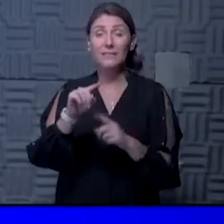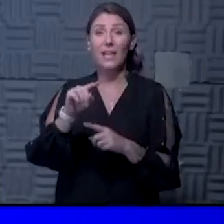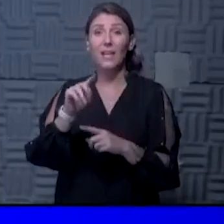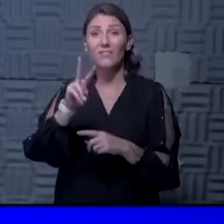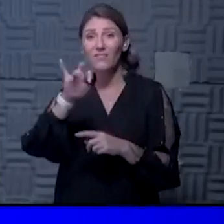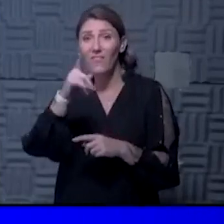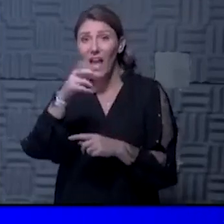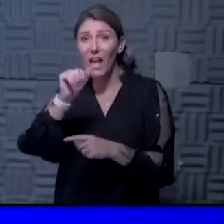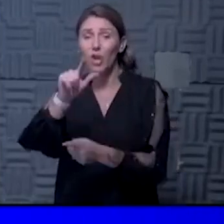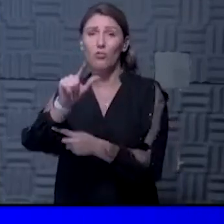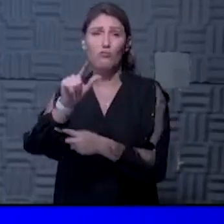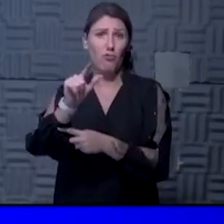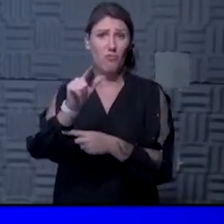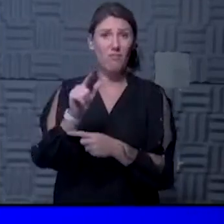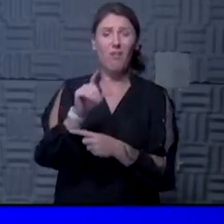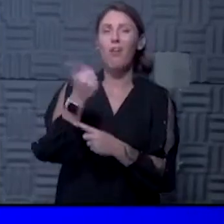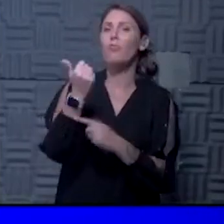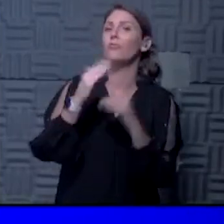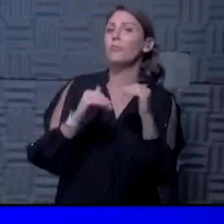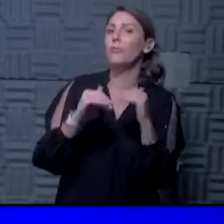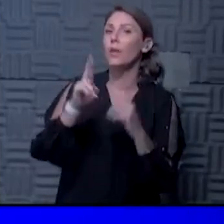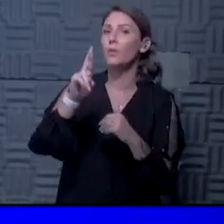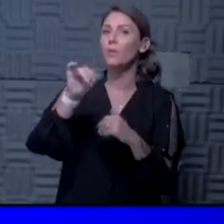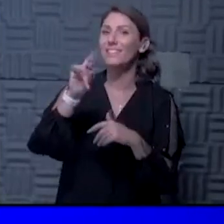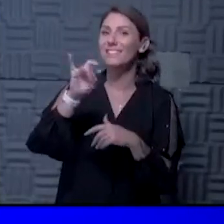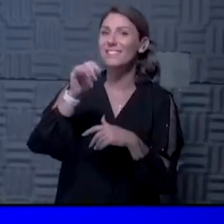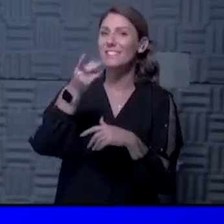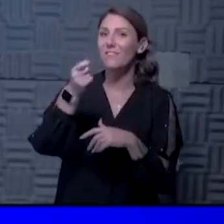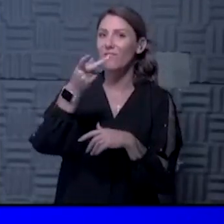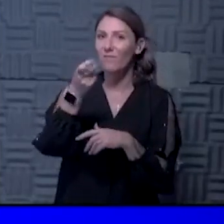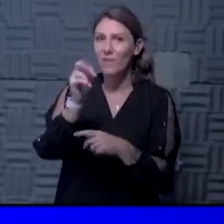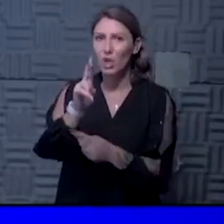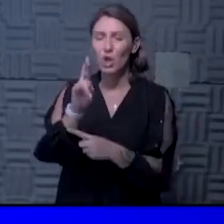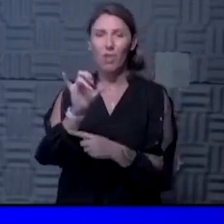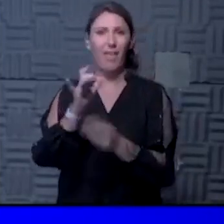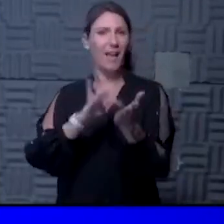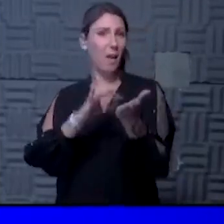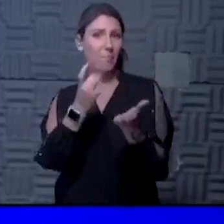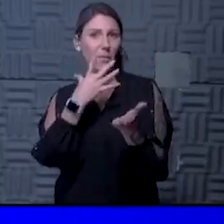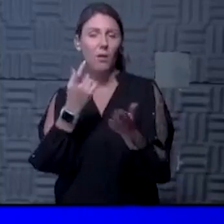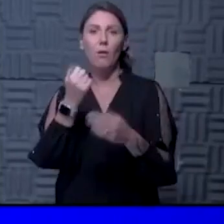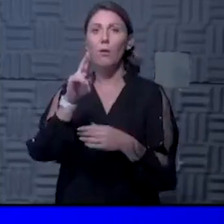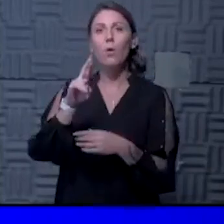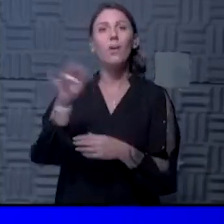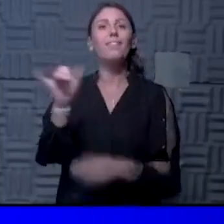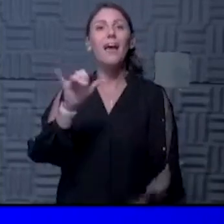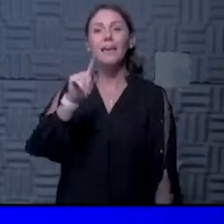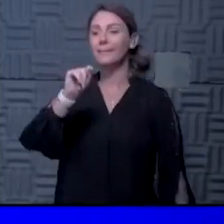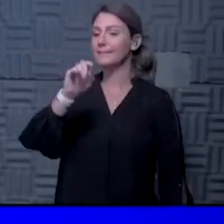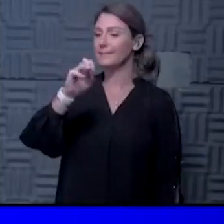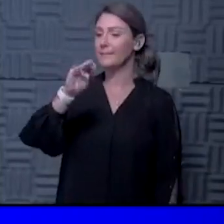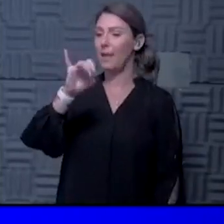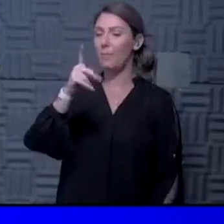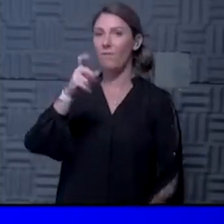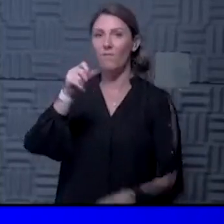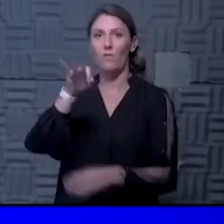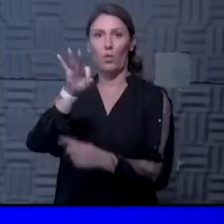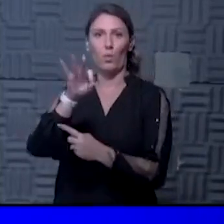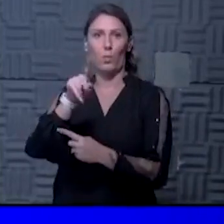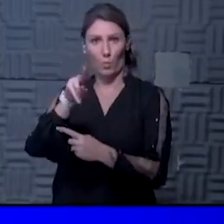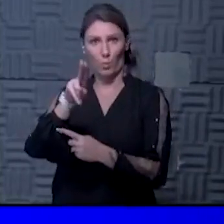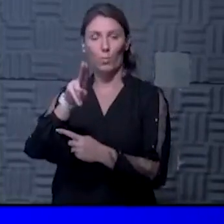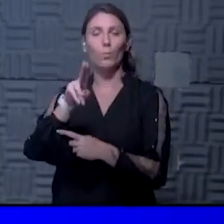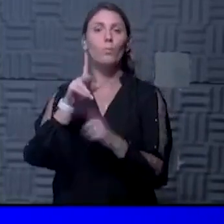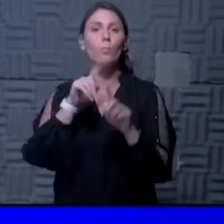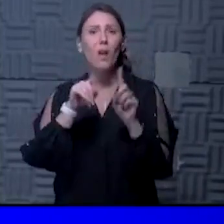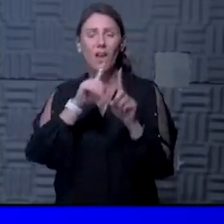other than remdesivir that can, optimally be given like a pill like we do with Tamiflu. So it's all of these things. But even